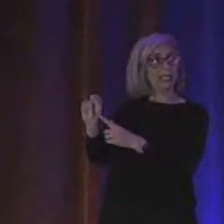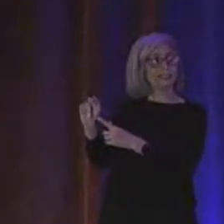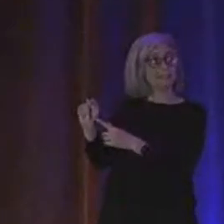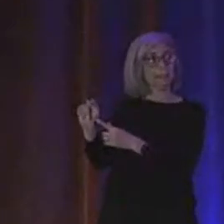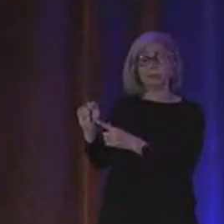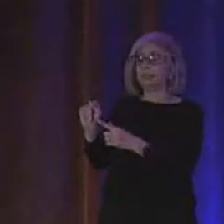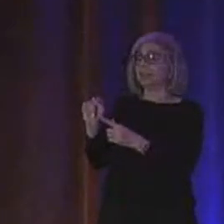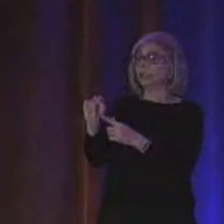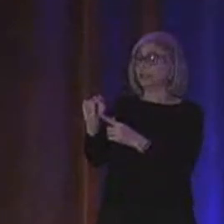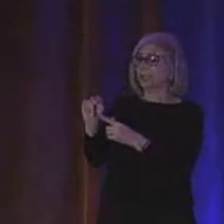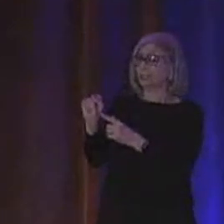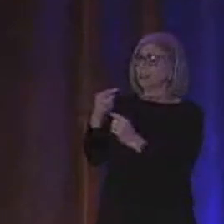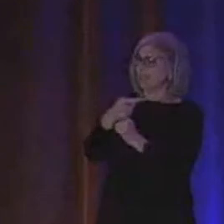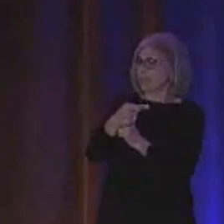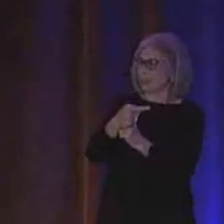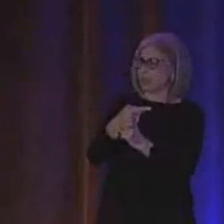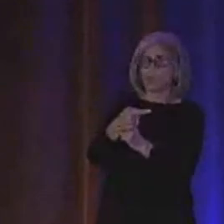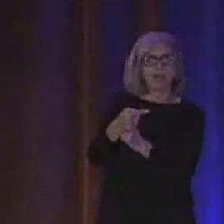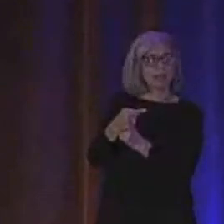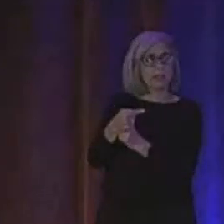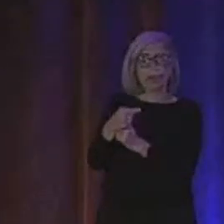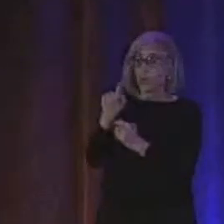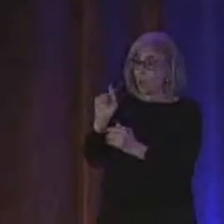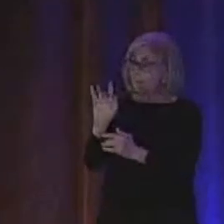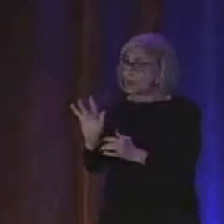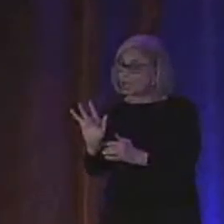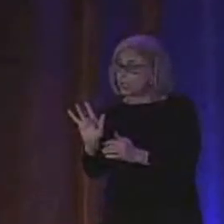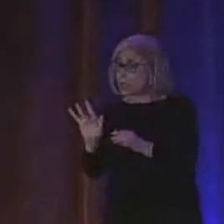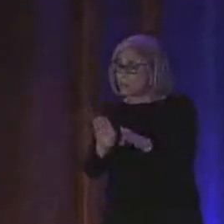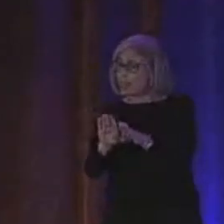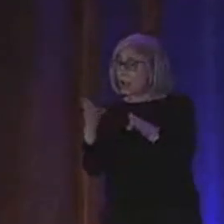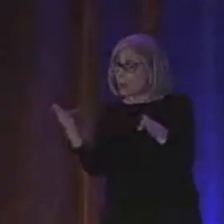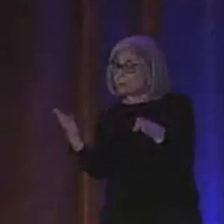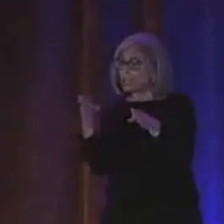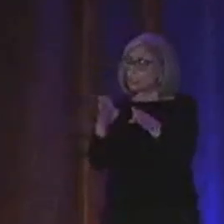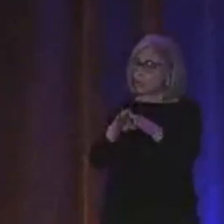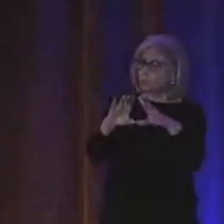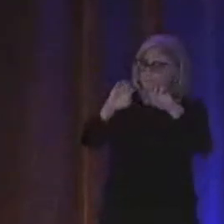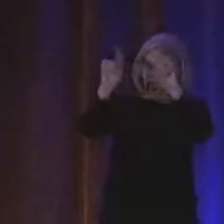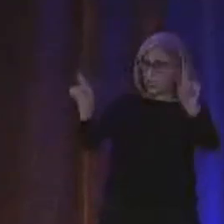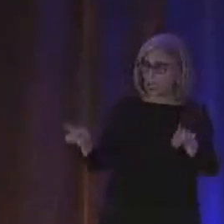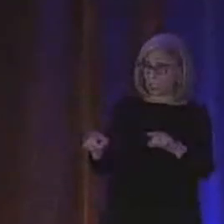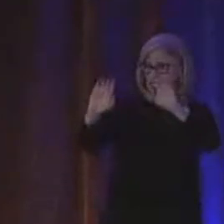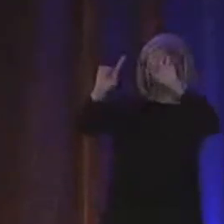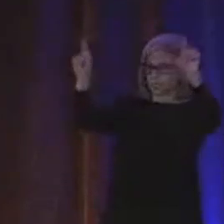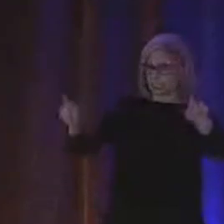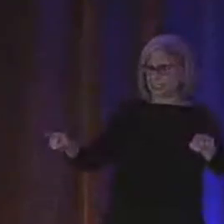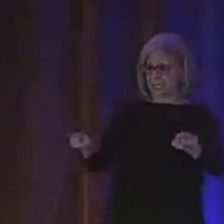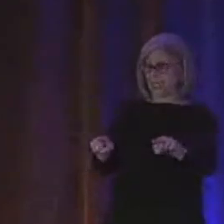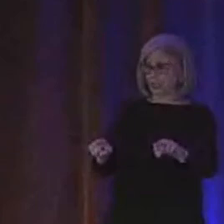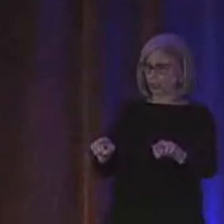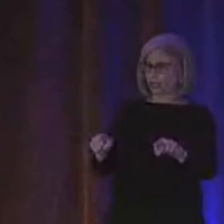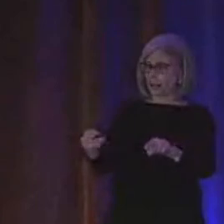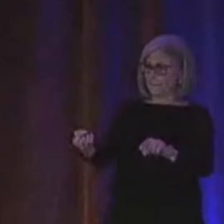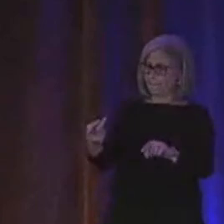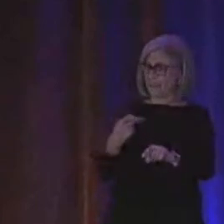is a button that opens and closes a container and returns focus to the